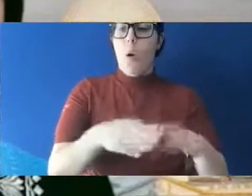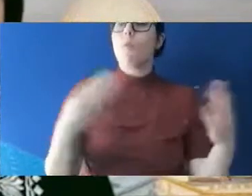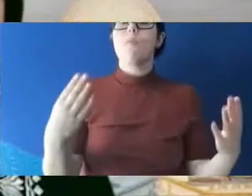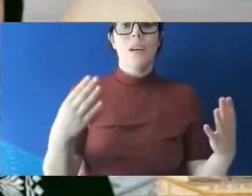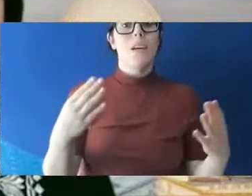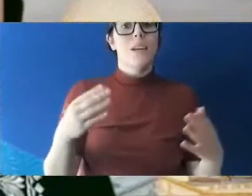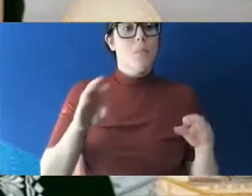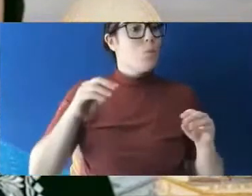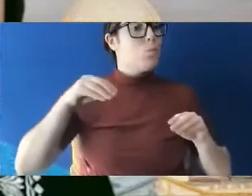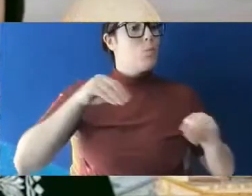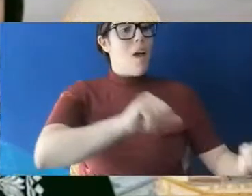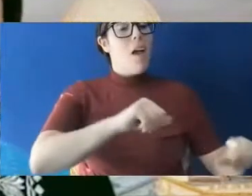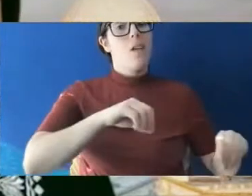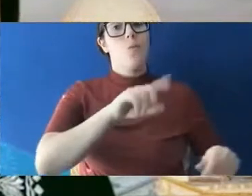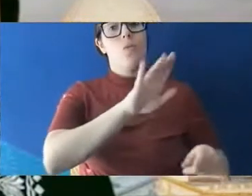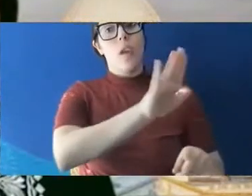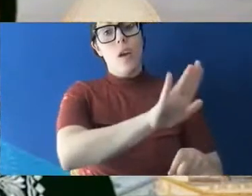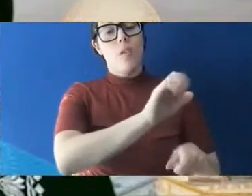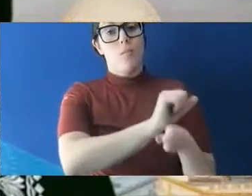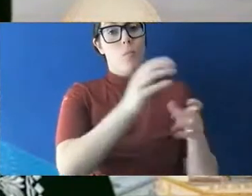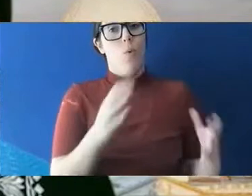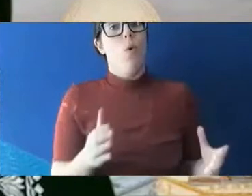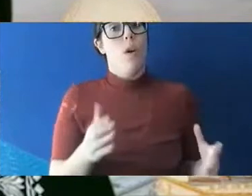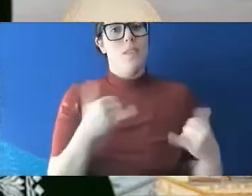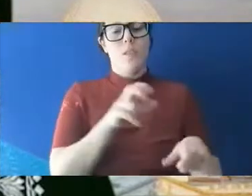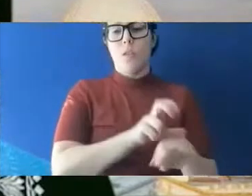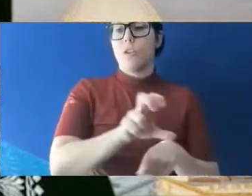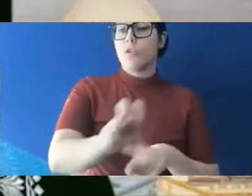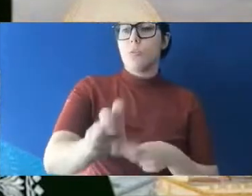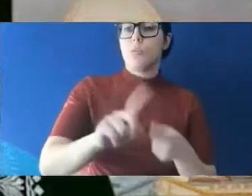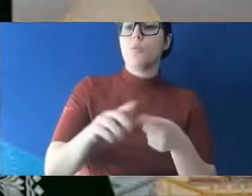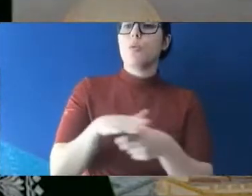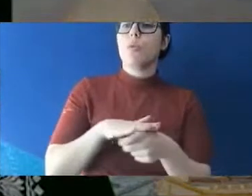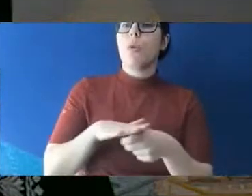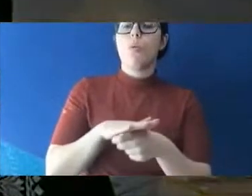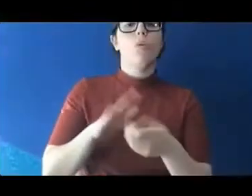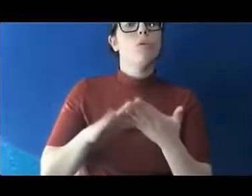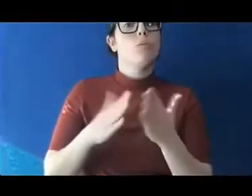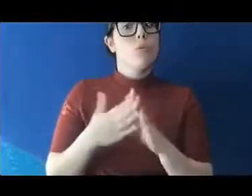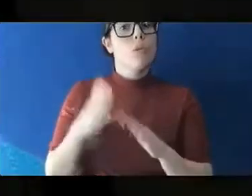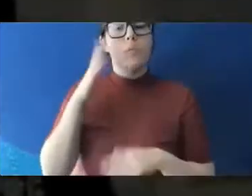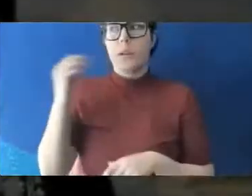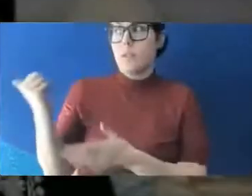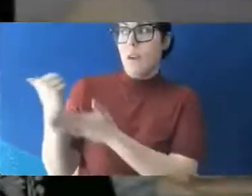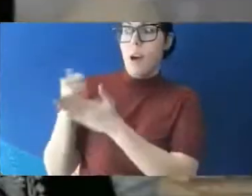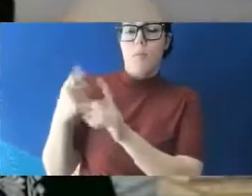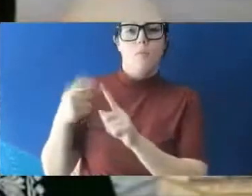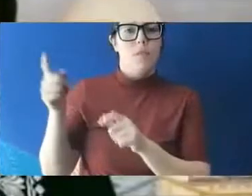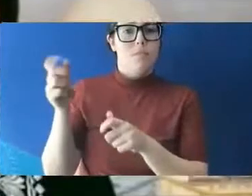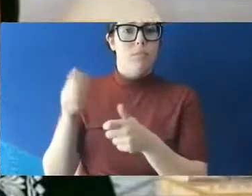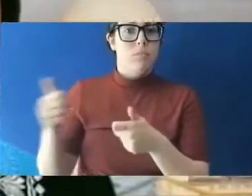their employees, and contribute to their local communities.